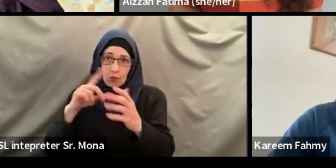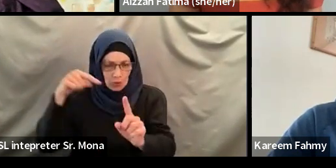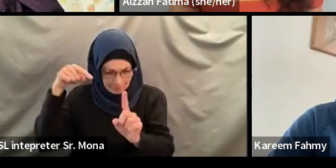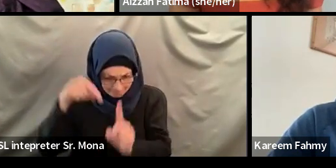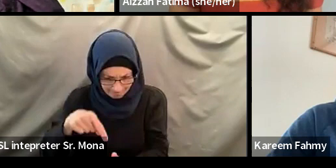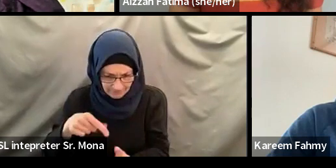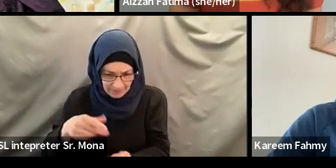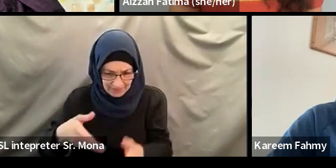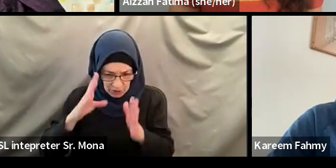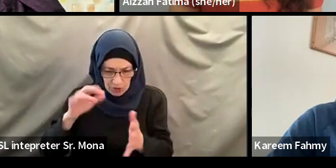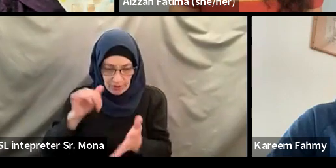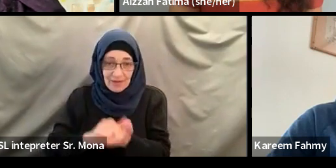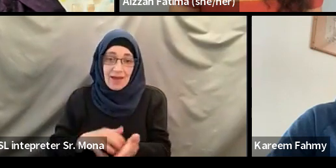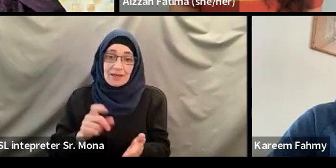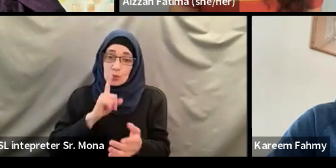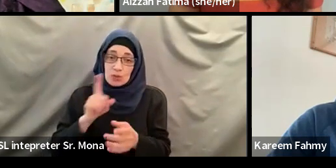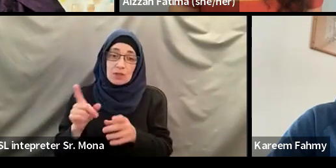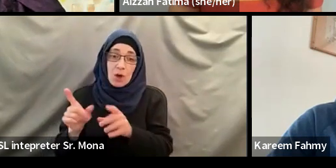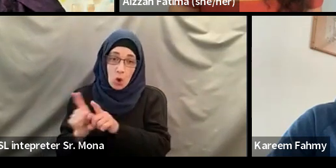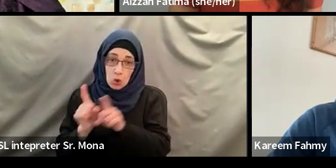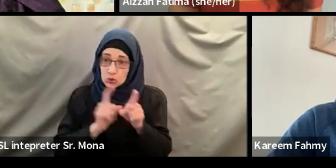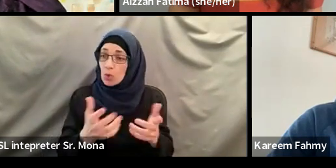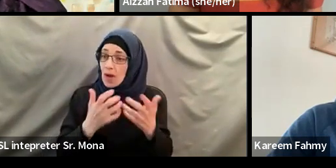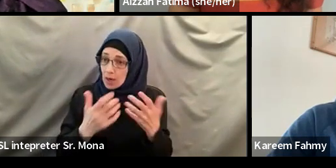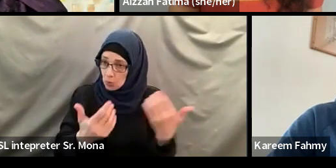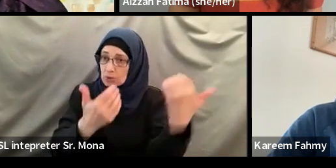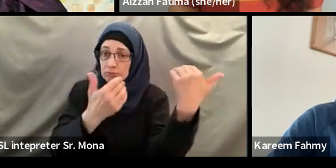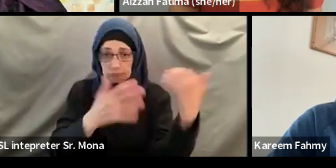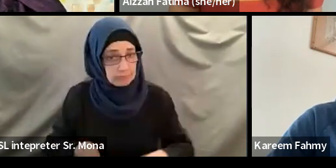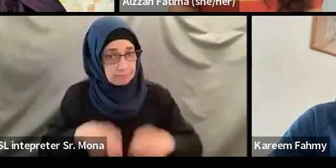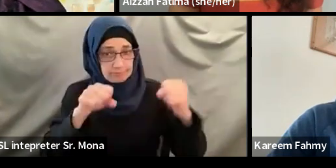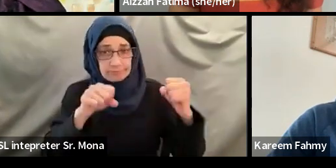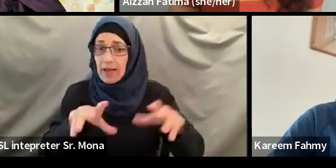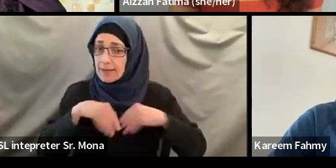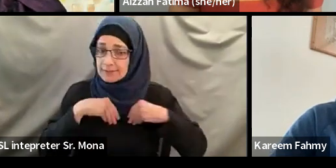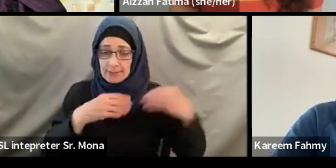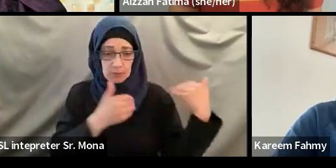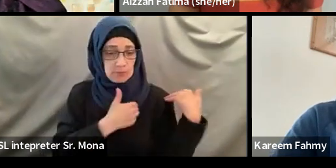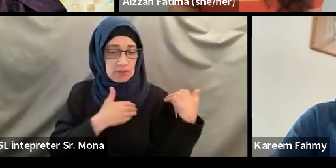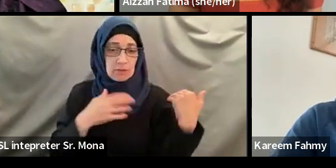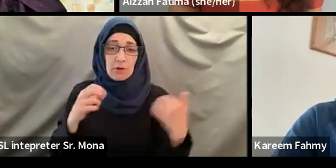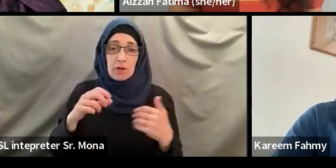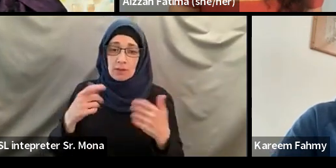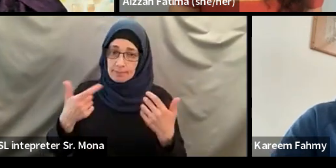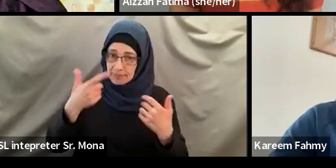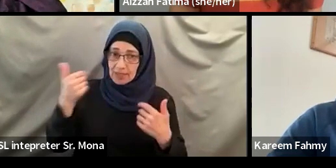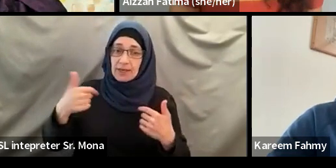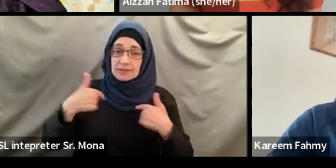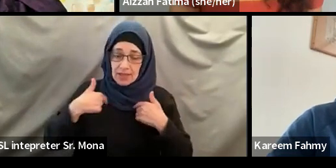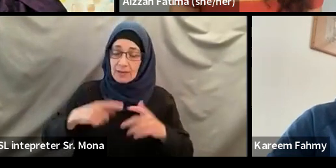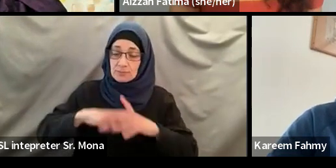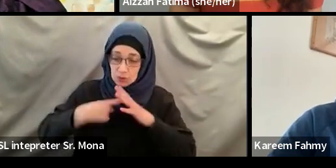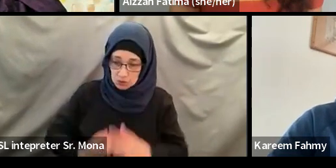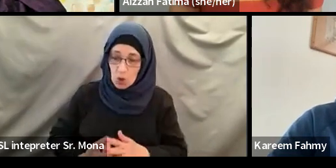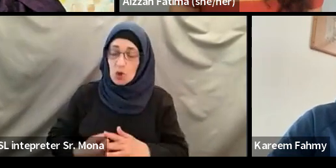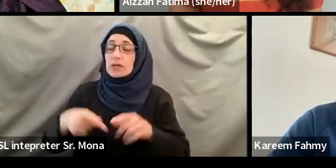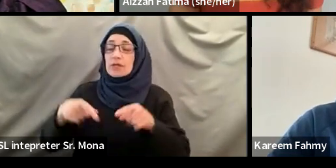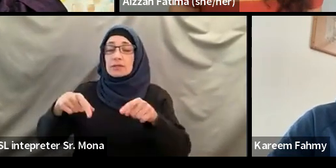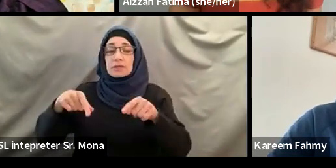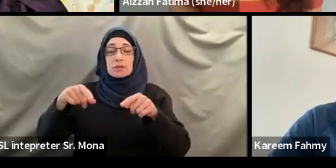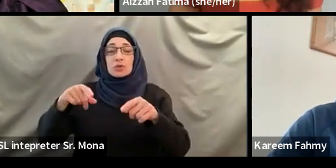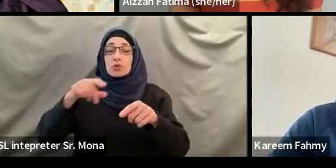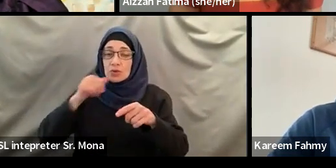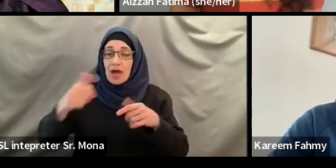like, yeah, I take full responsibility as the curator for not having our community properly represented in a panel about marginalized